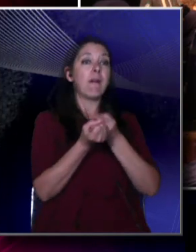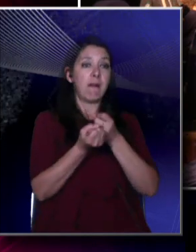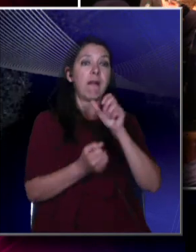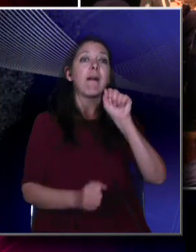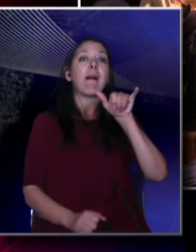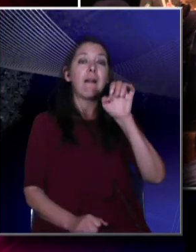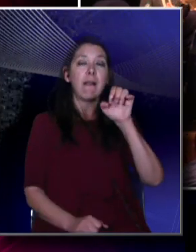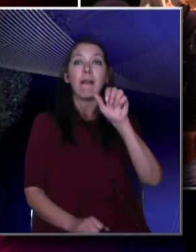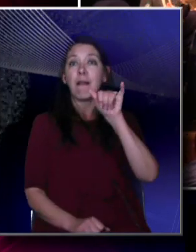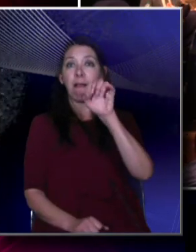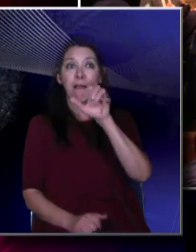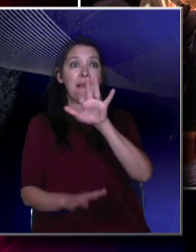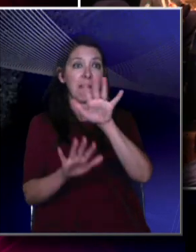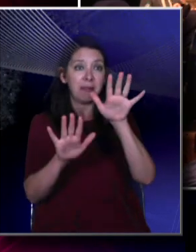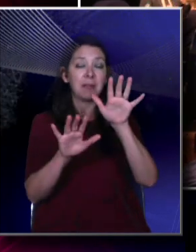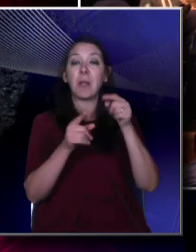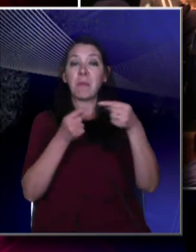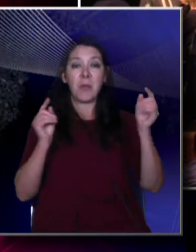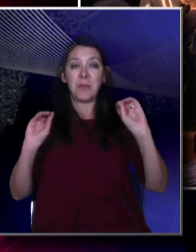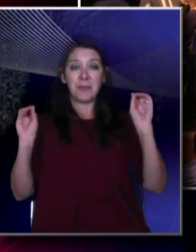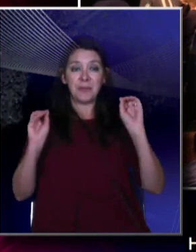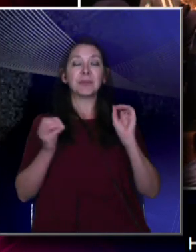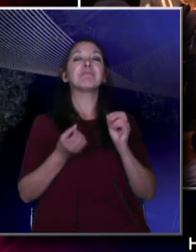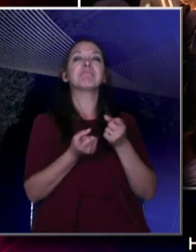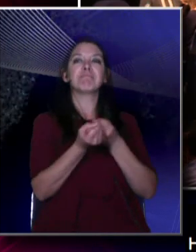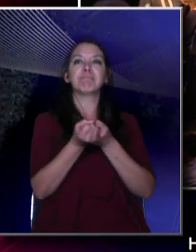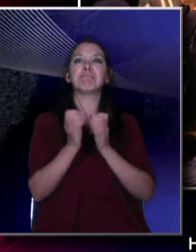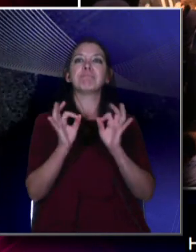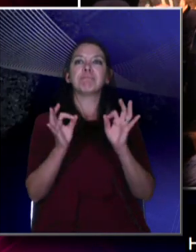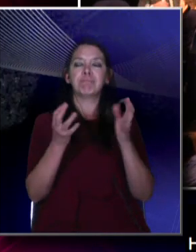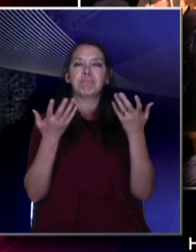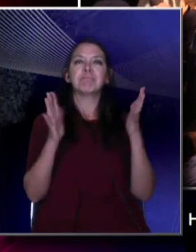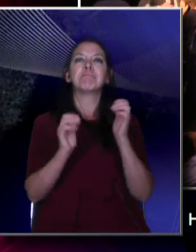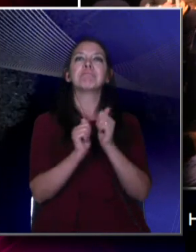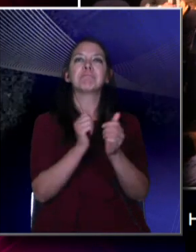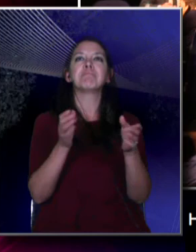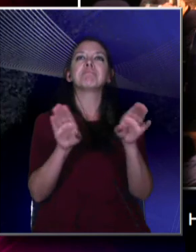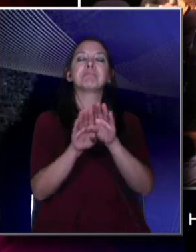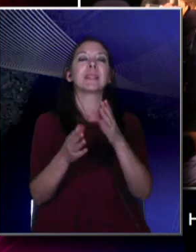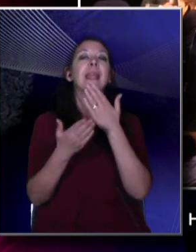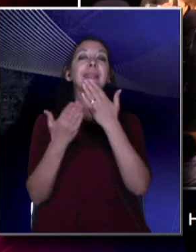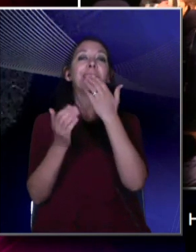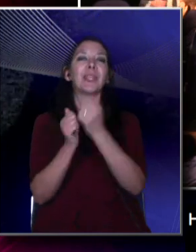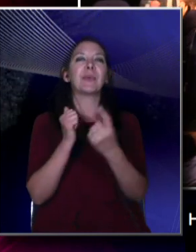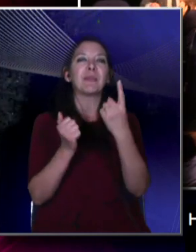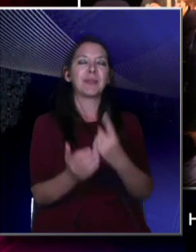The ayes have it. Motion carries. Thank you, everybody.